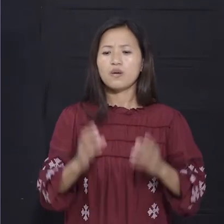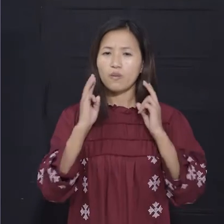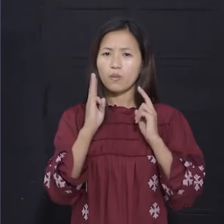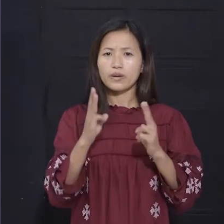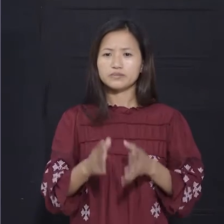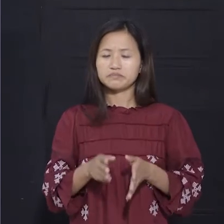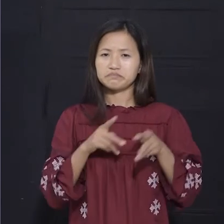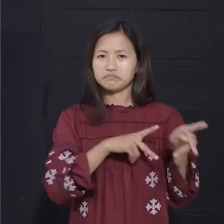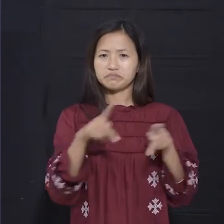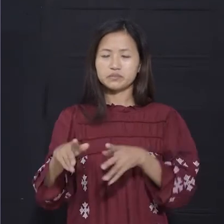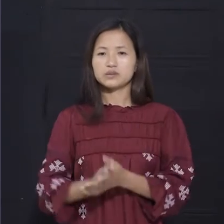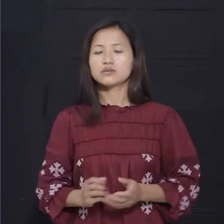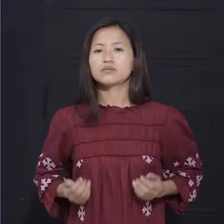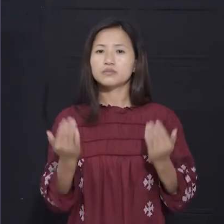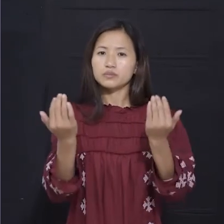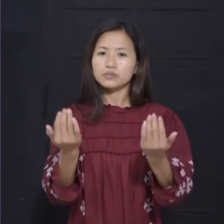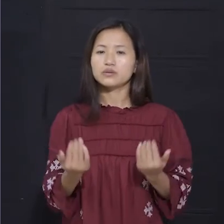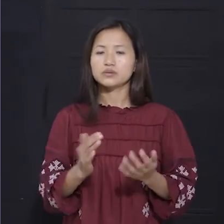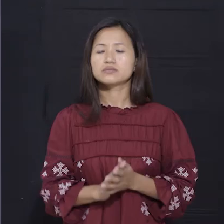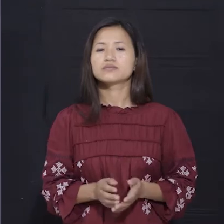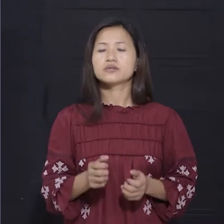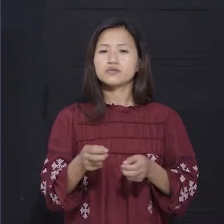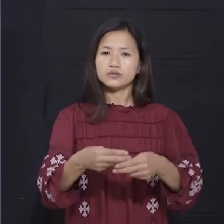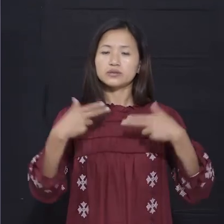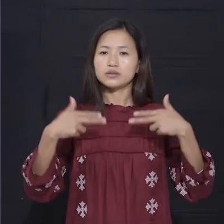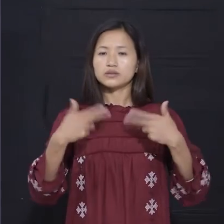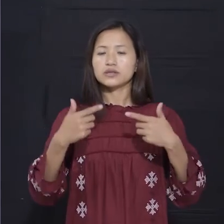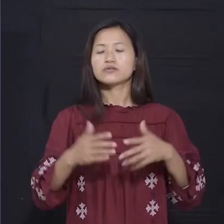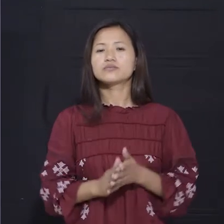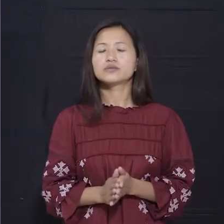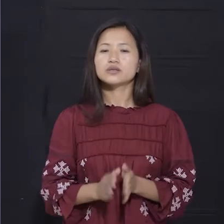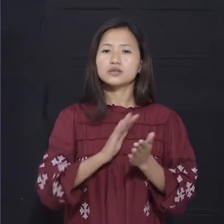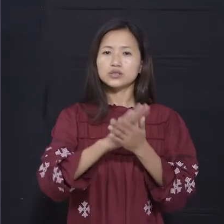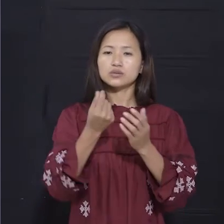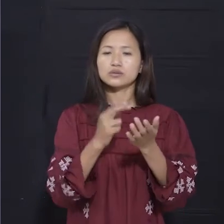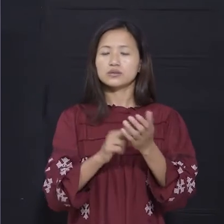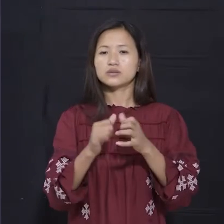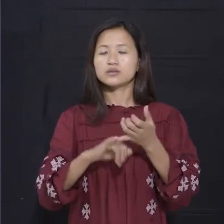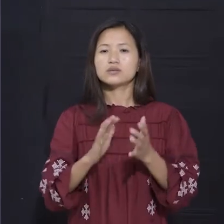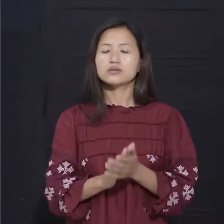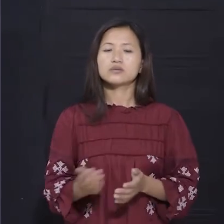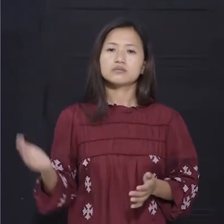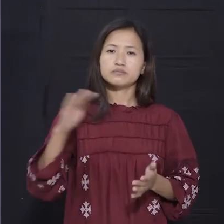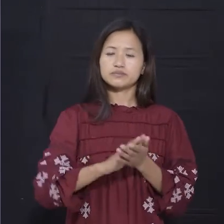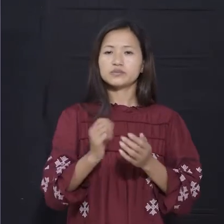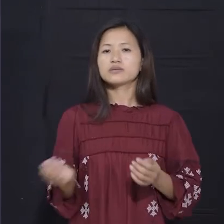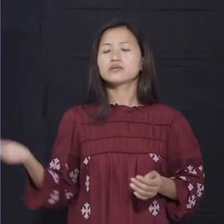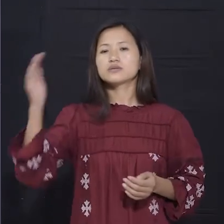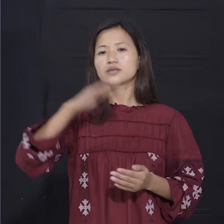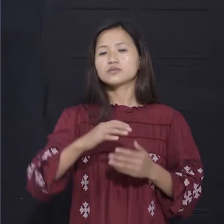to protect themselves from the attacks of the hunas. That's why the Gupta dynasty came to an end. All